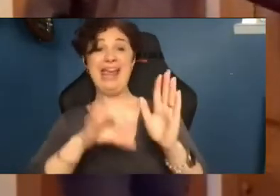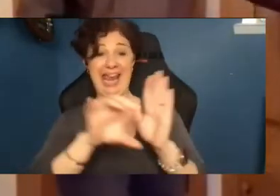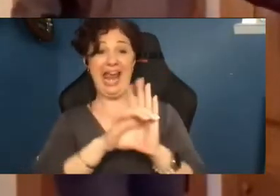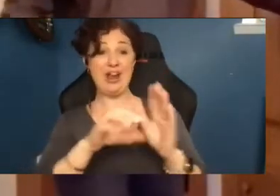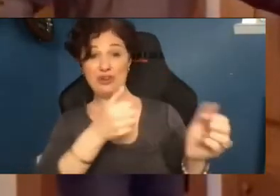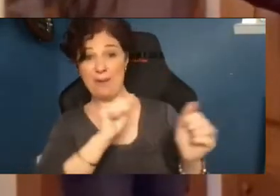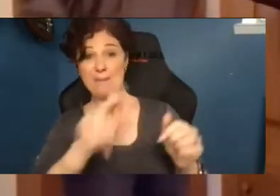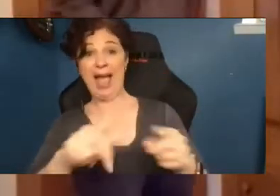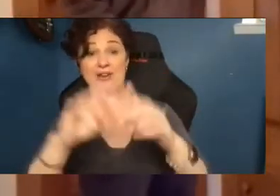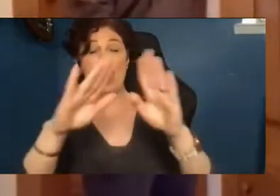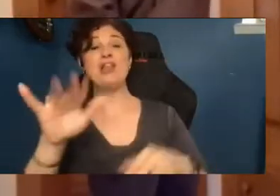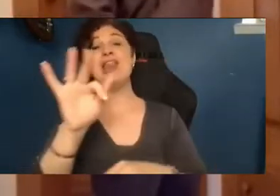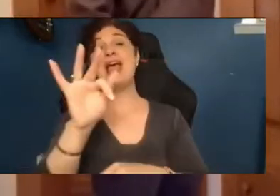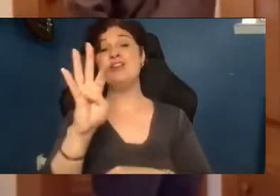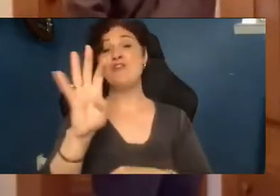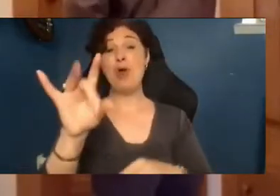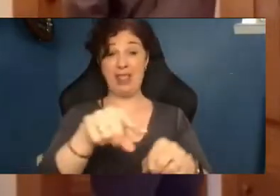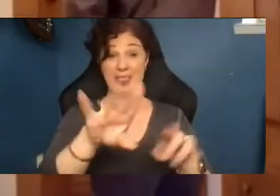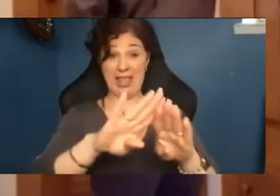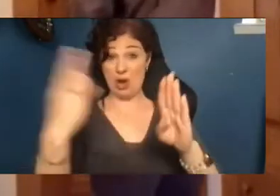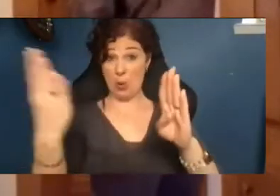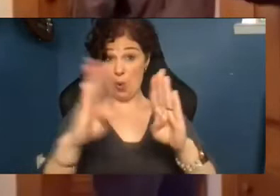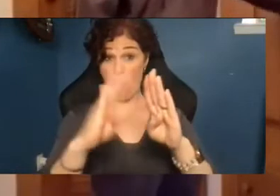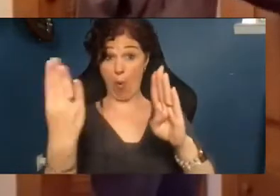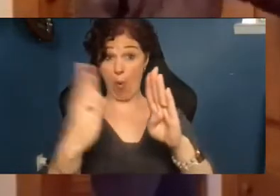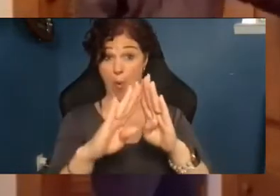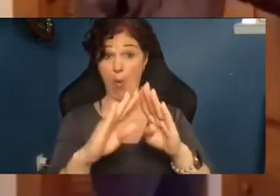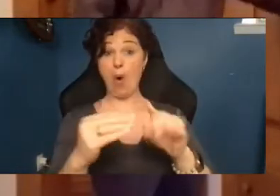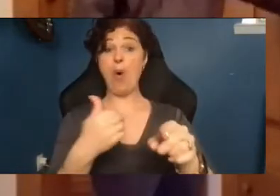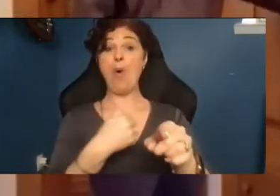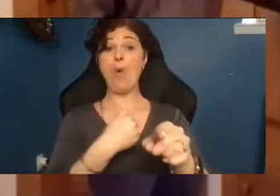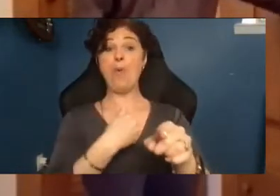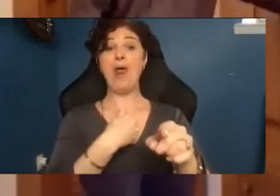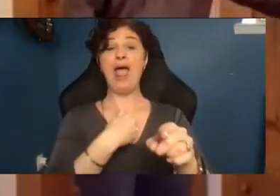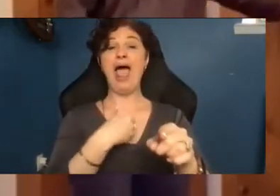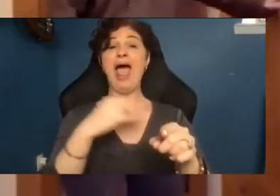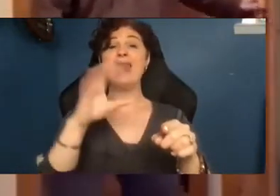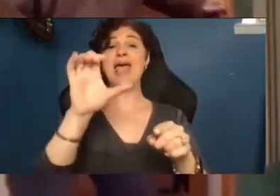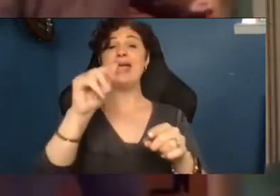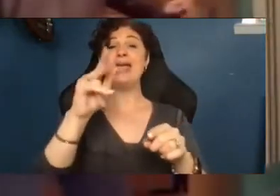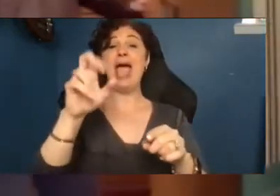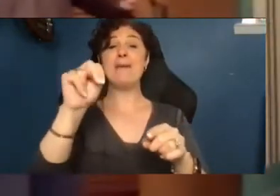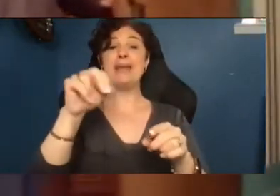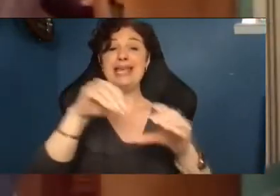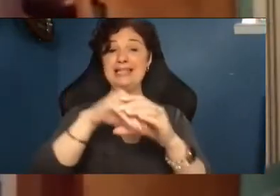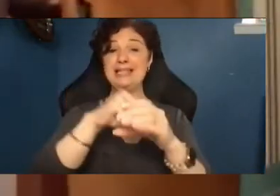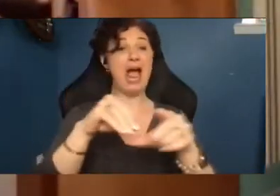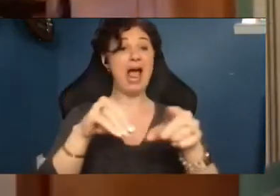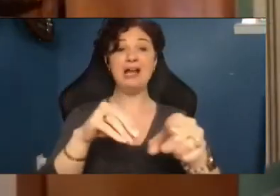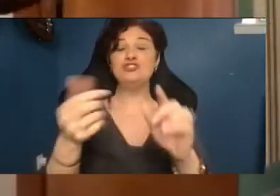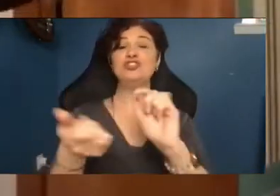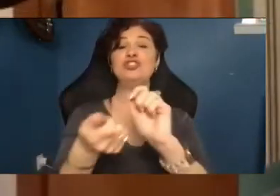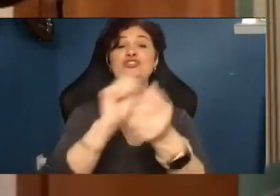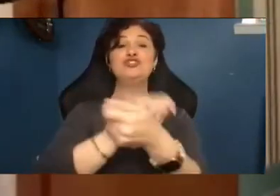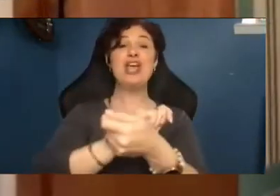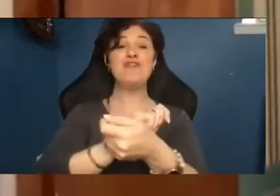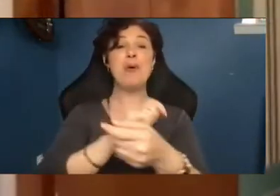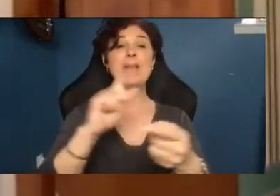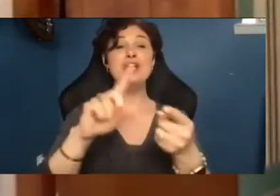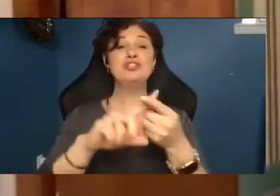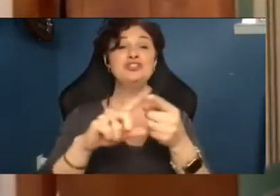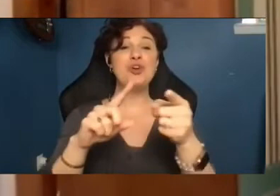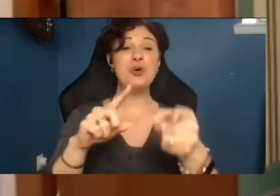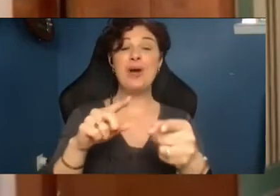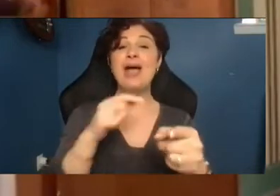house. In 1948, this door would have had a cabinetry set built in, but Vera transforms it into a